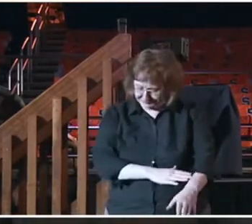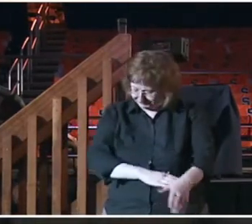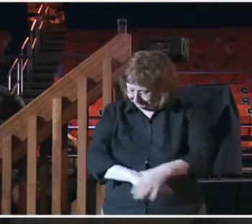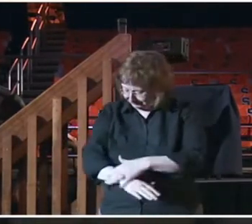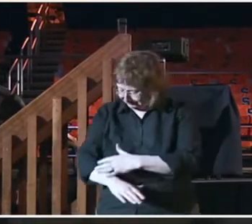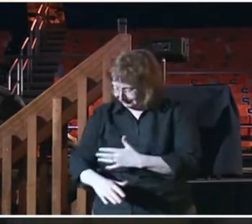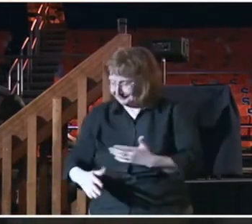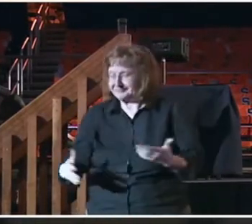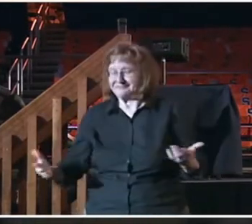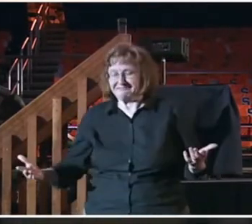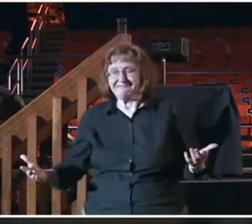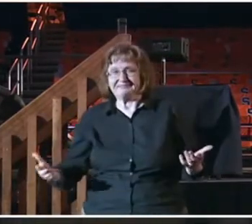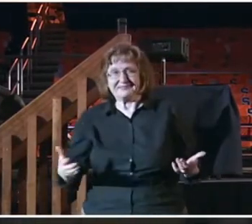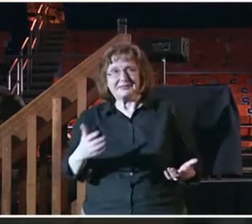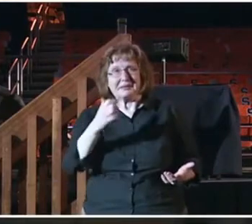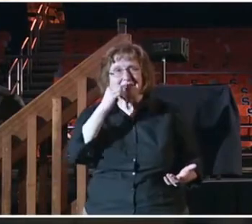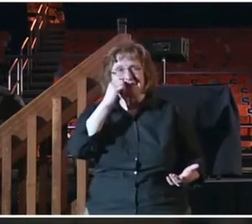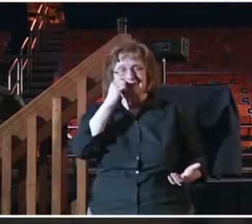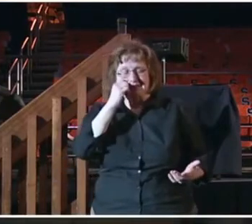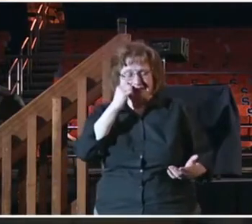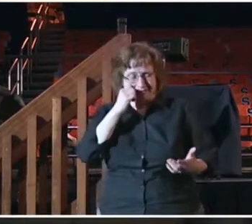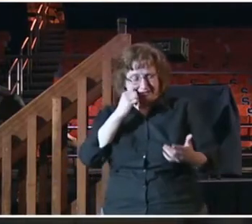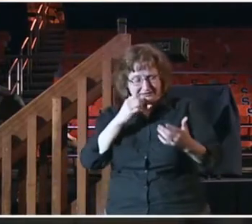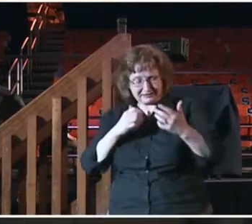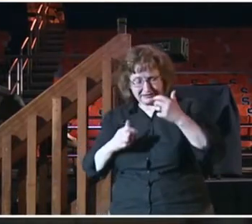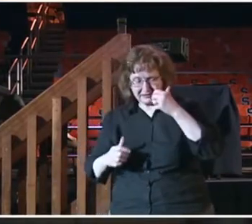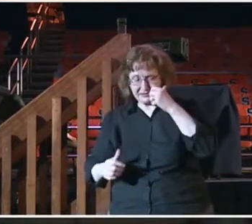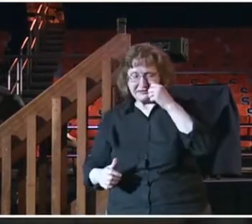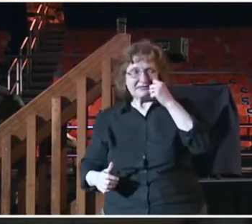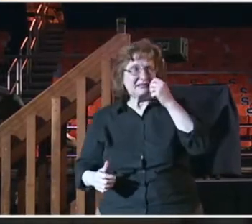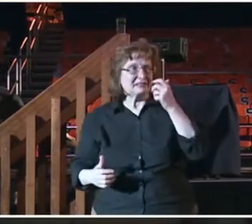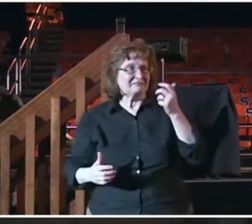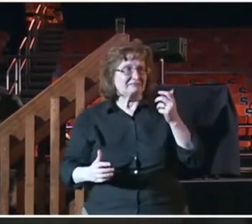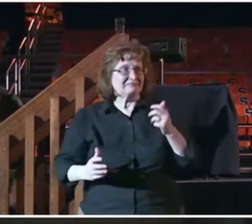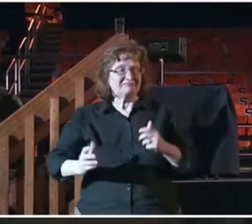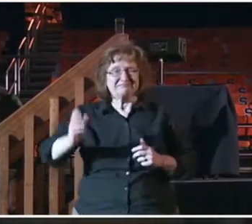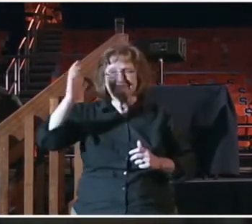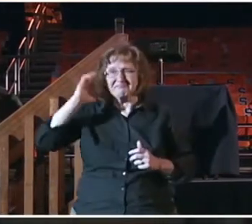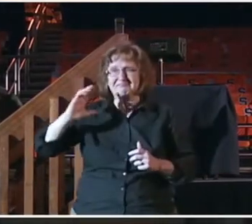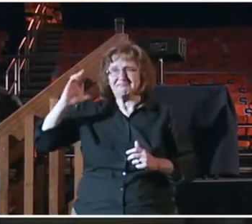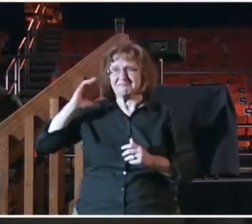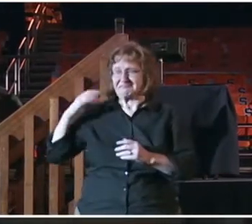I wear the skin of my kin.